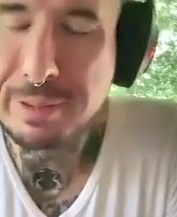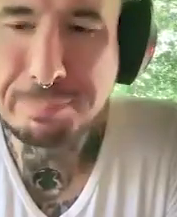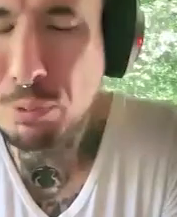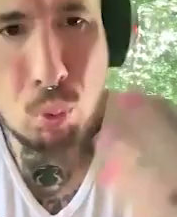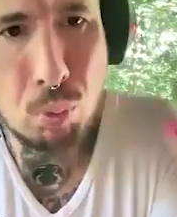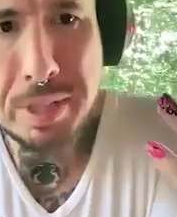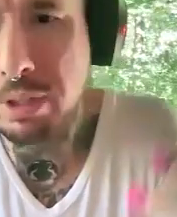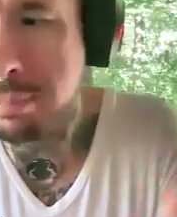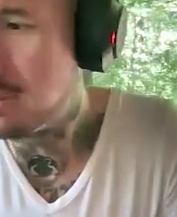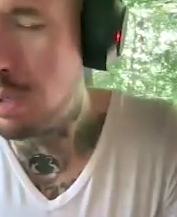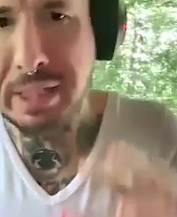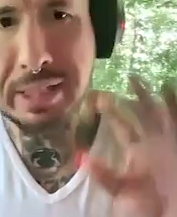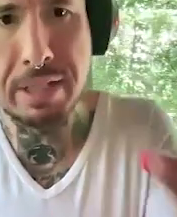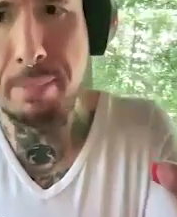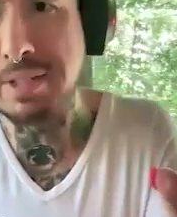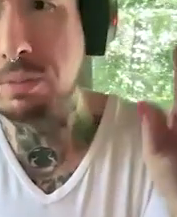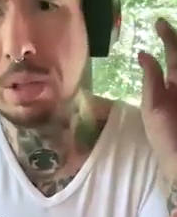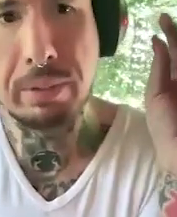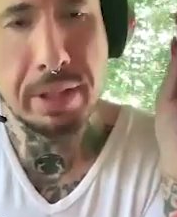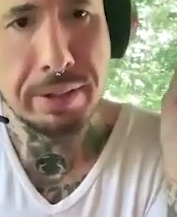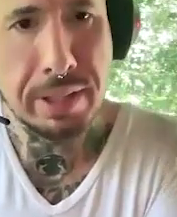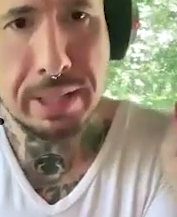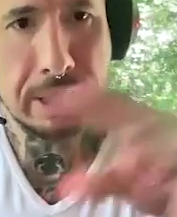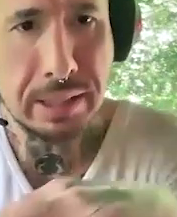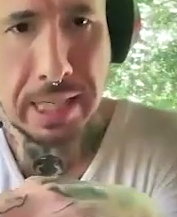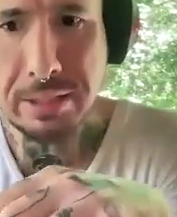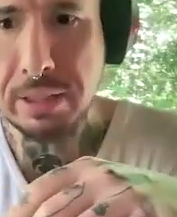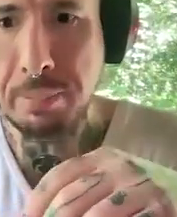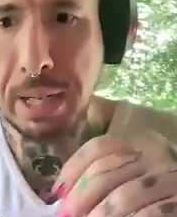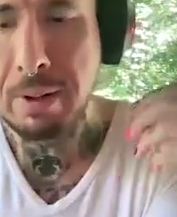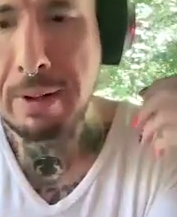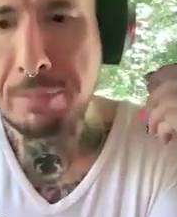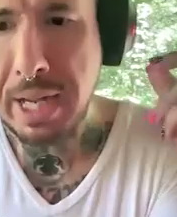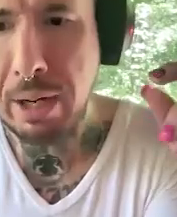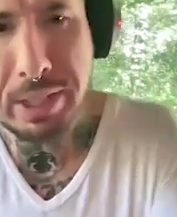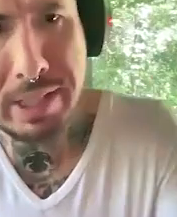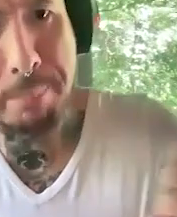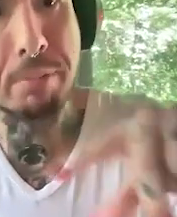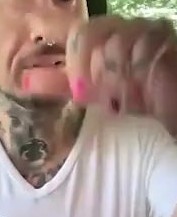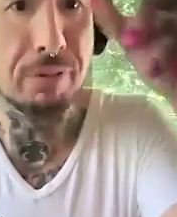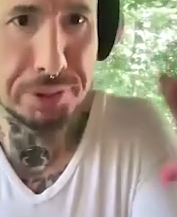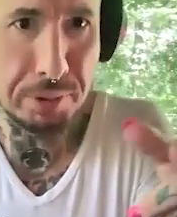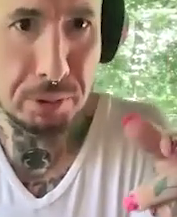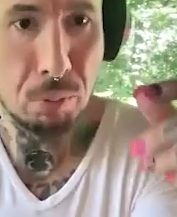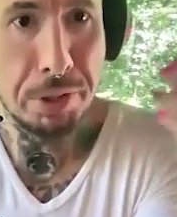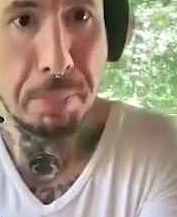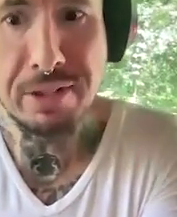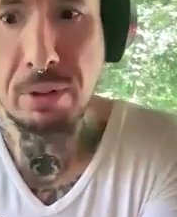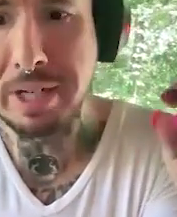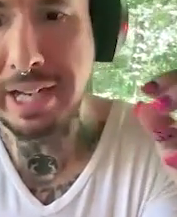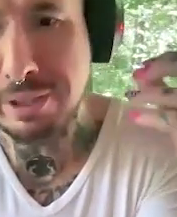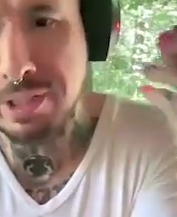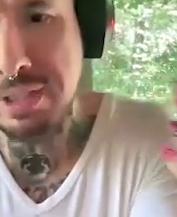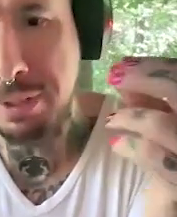to uplift not only my story, but again, the amazing work that Nick and Katie talked about and how we can kind of bring it full circle with